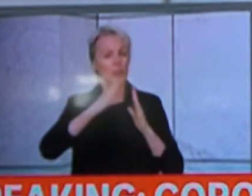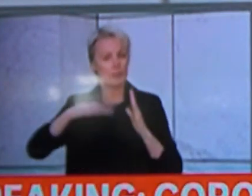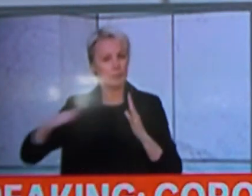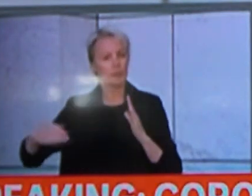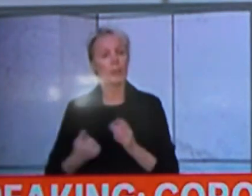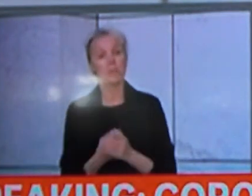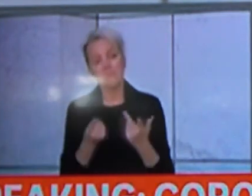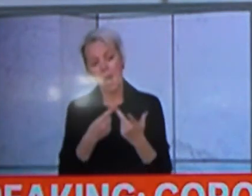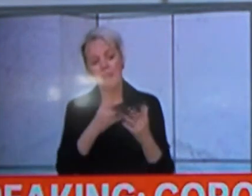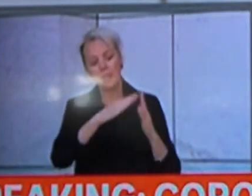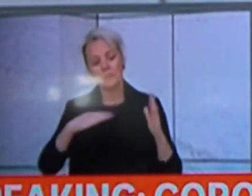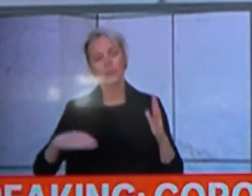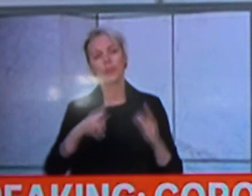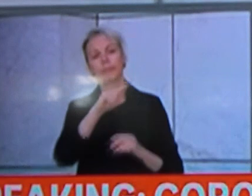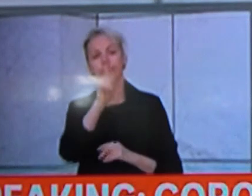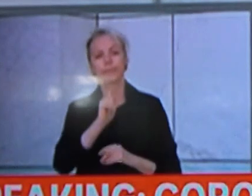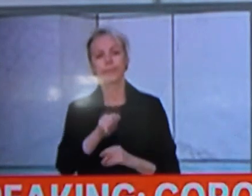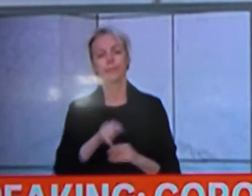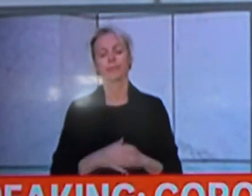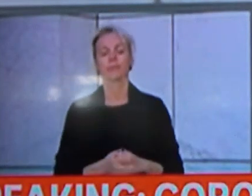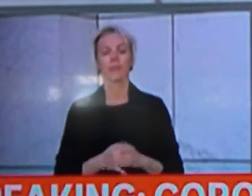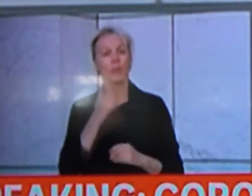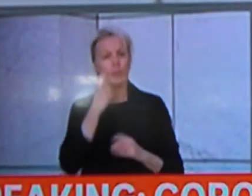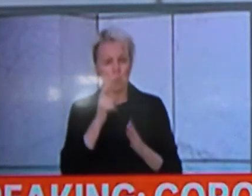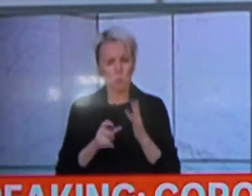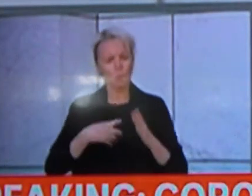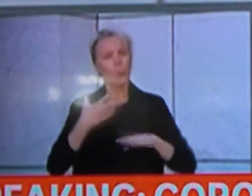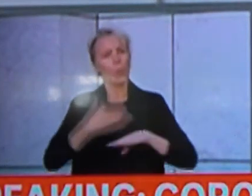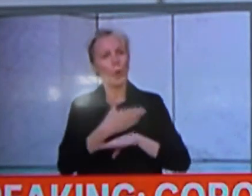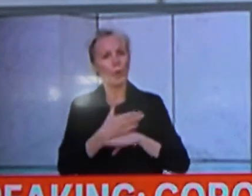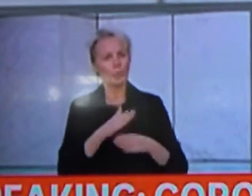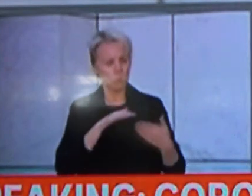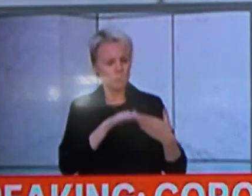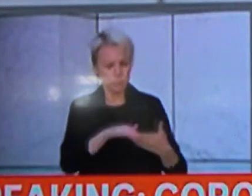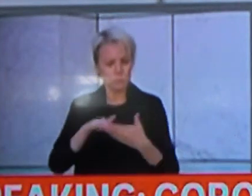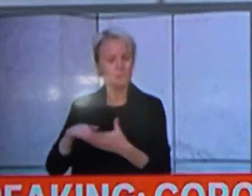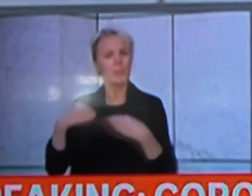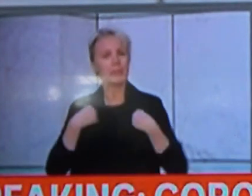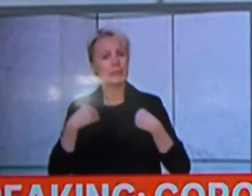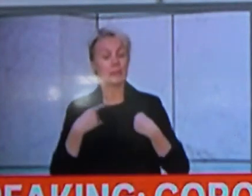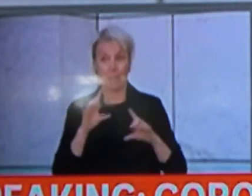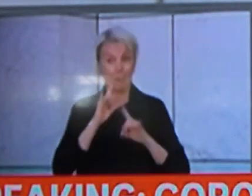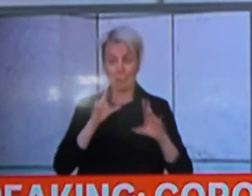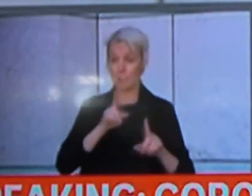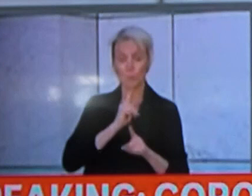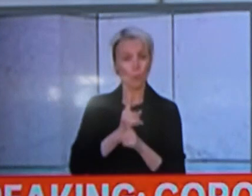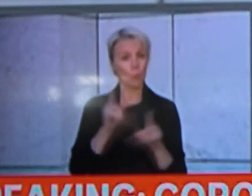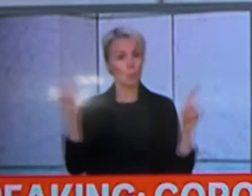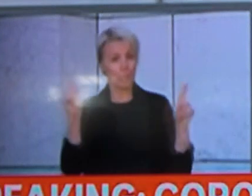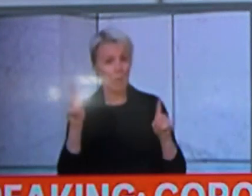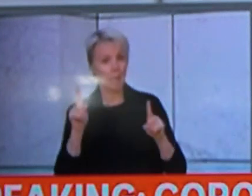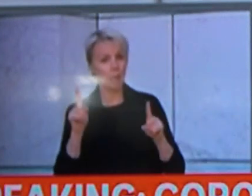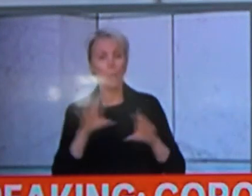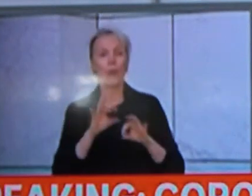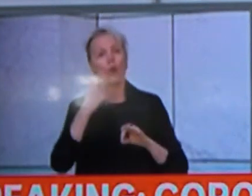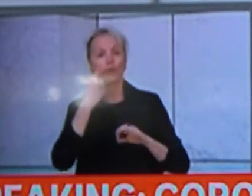around other measures that the government could take, but as we've both made very clear, the Prime Minister and I today, this is not about set